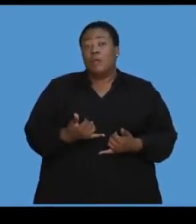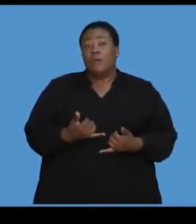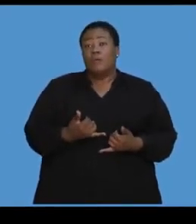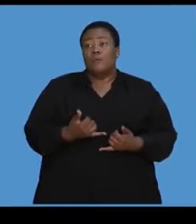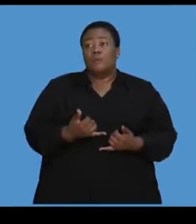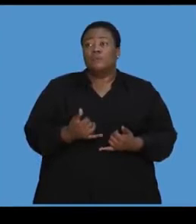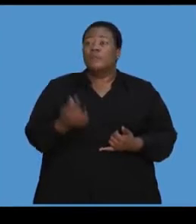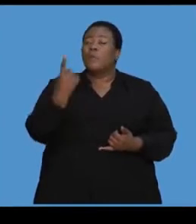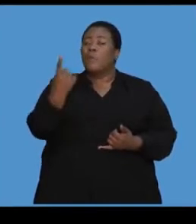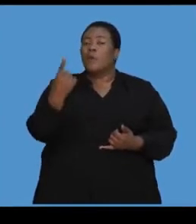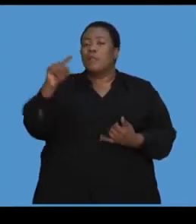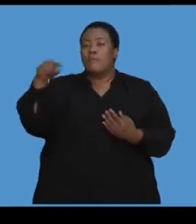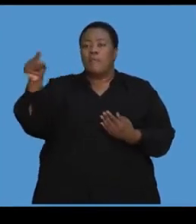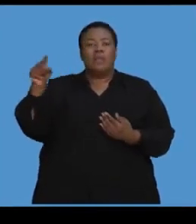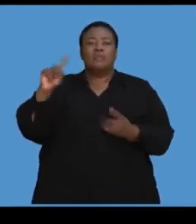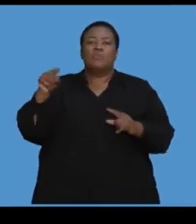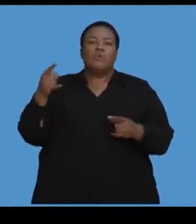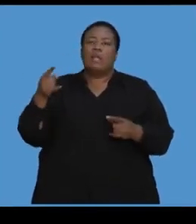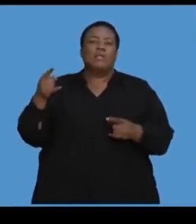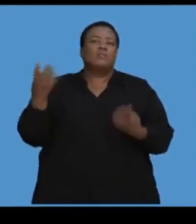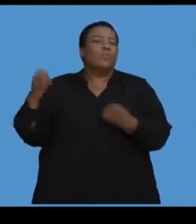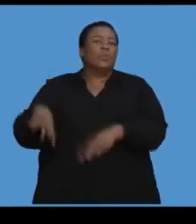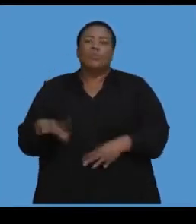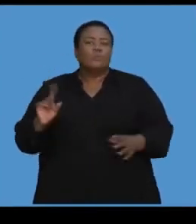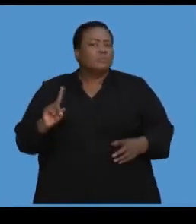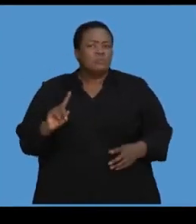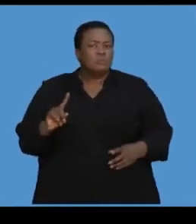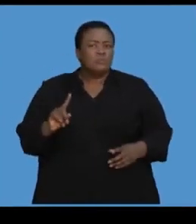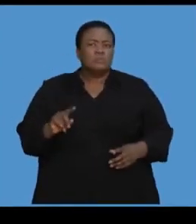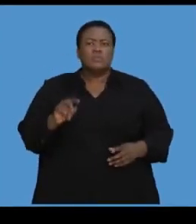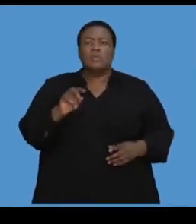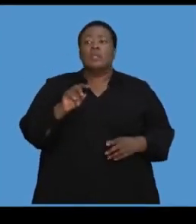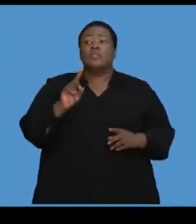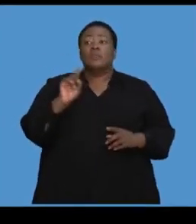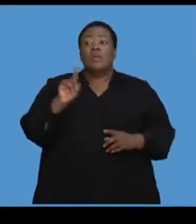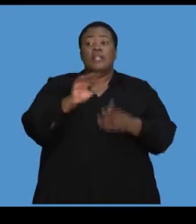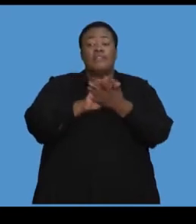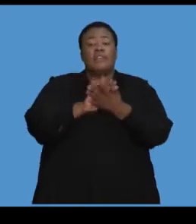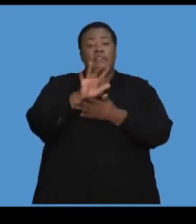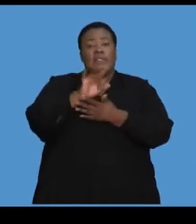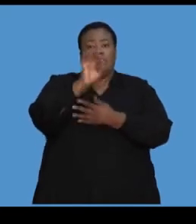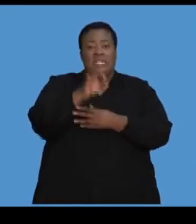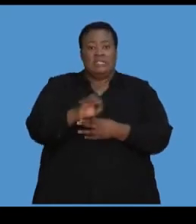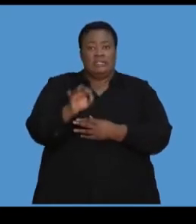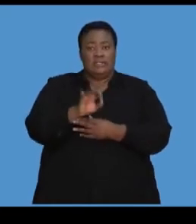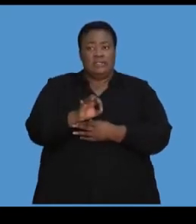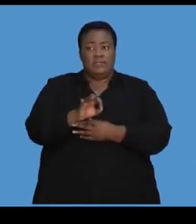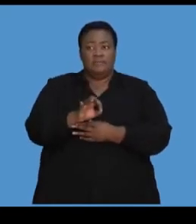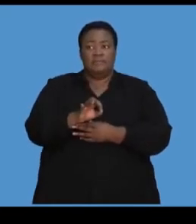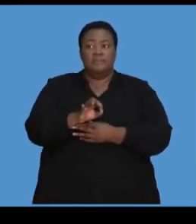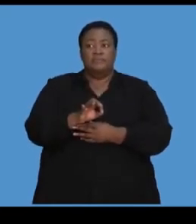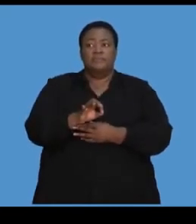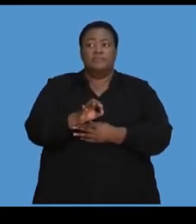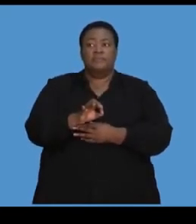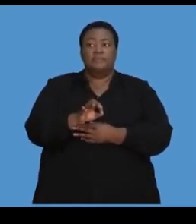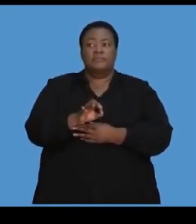and girls, this is 1 mark that you cannot miss in the exam. Our VAT rate is 15% there. There is our